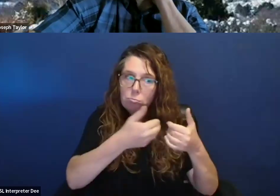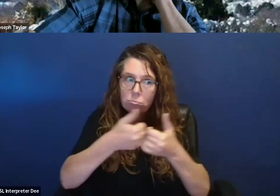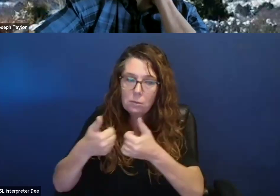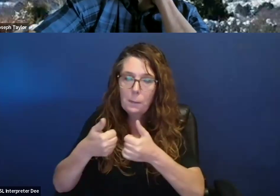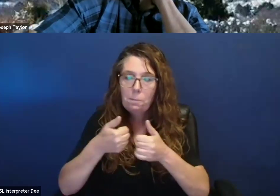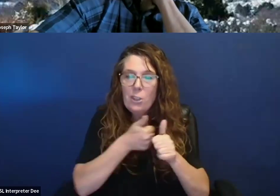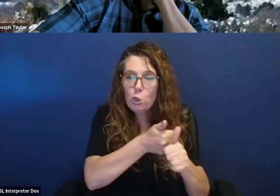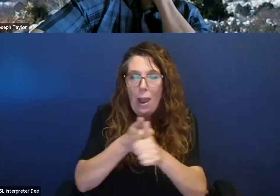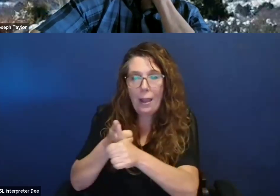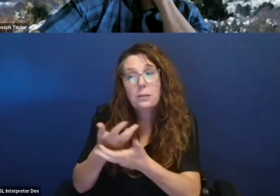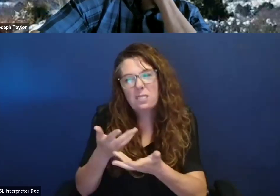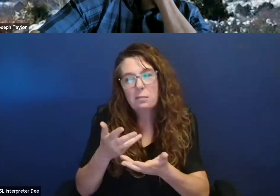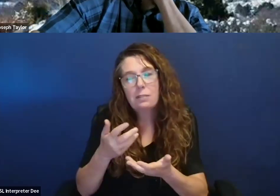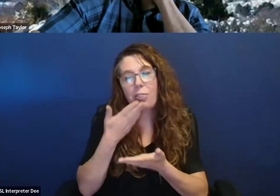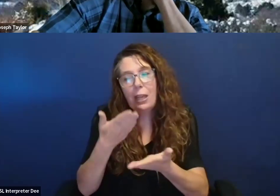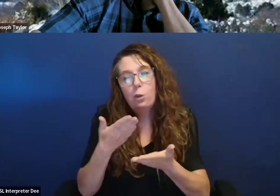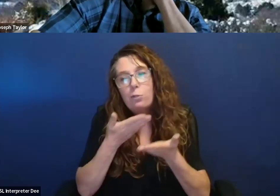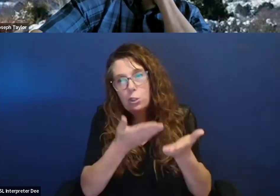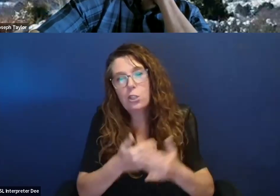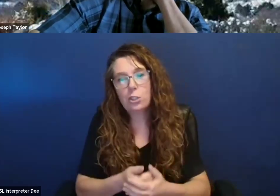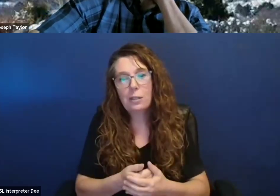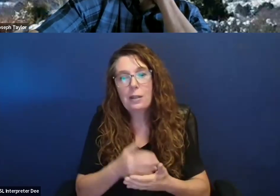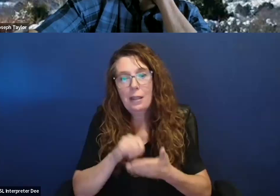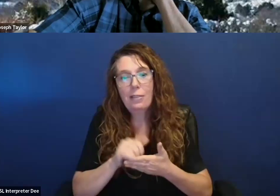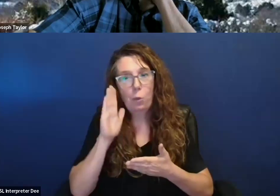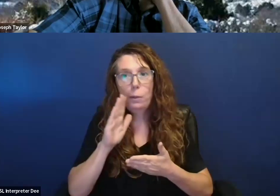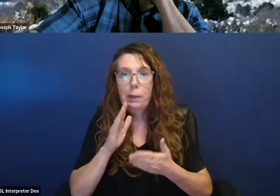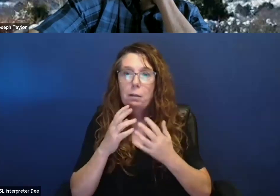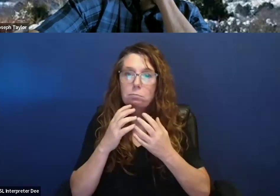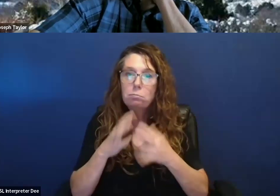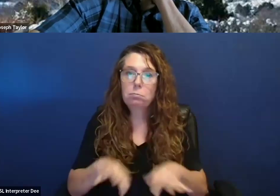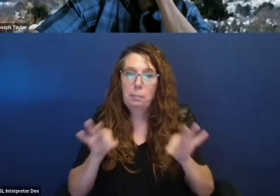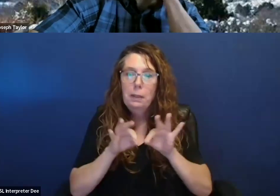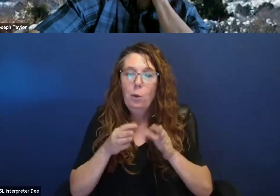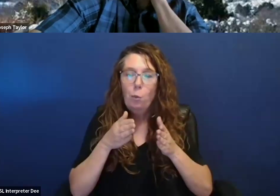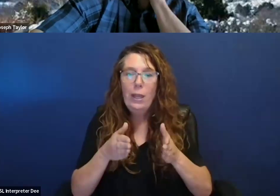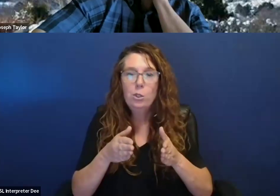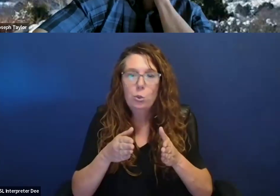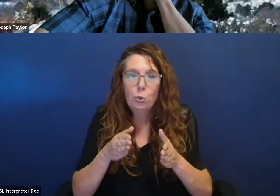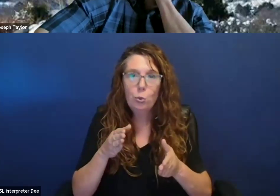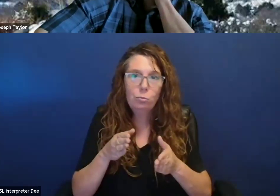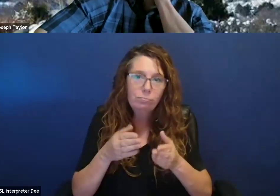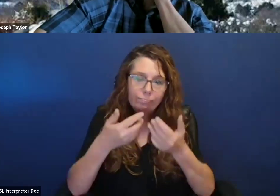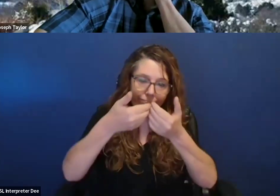So thank you for that suggestion. I think that would be a meaningful way to disaggregate the data.